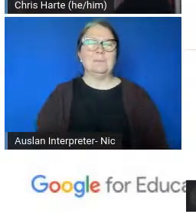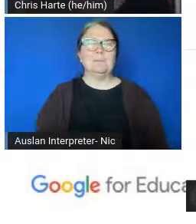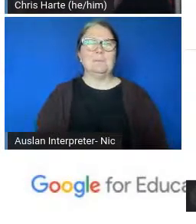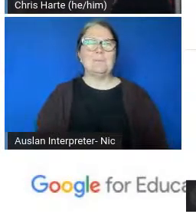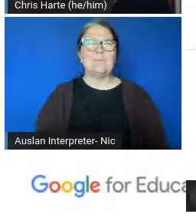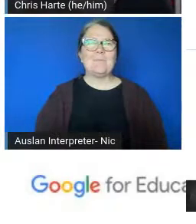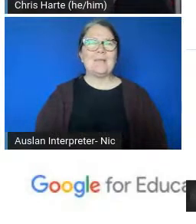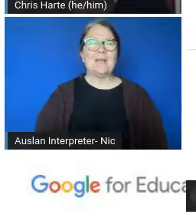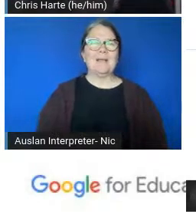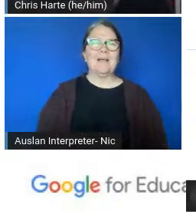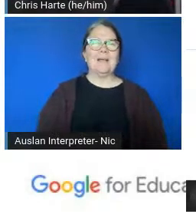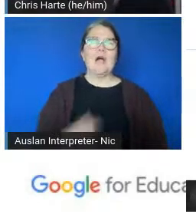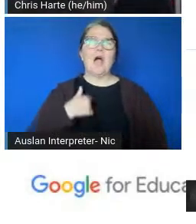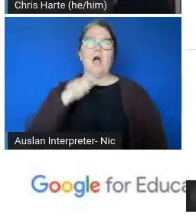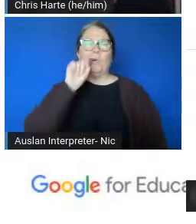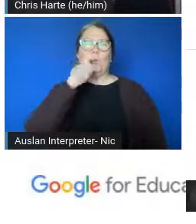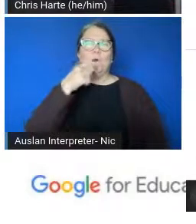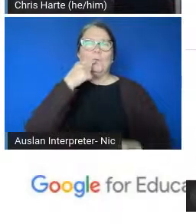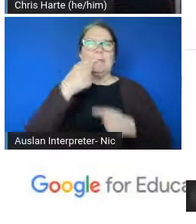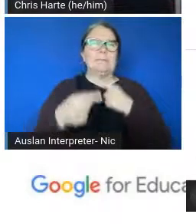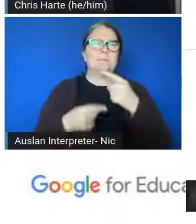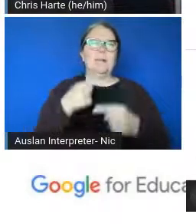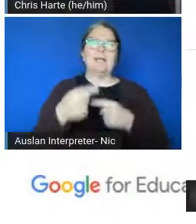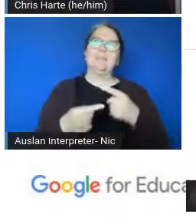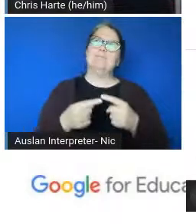won't explain it, but it is a really